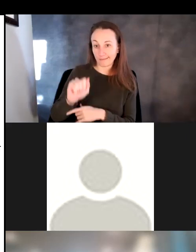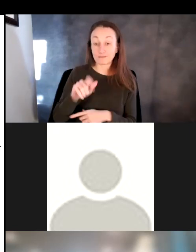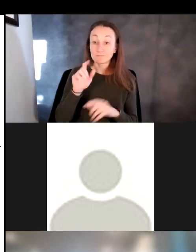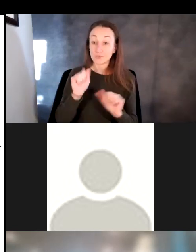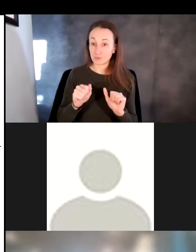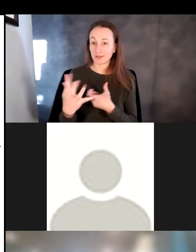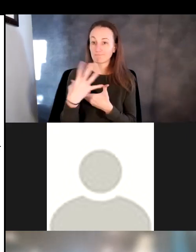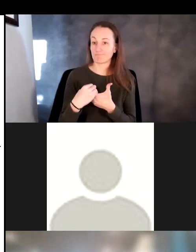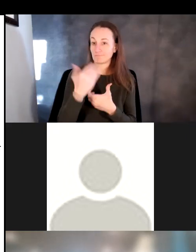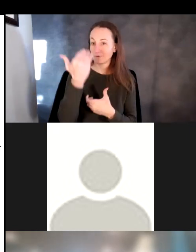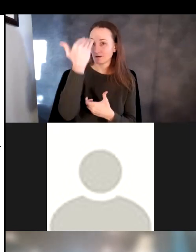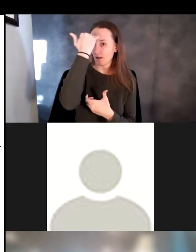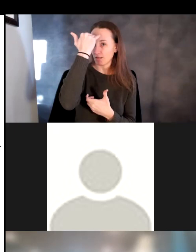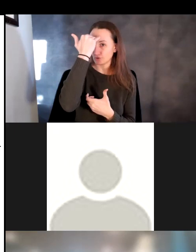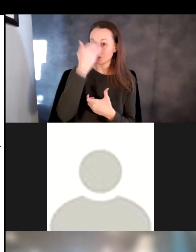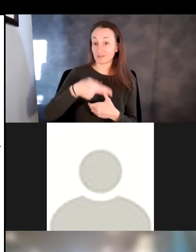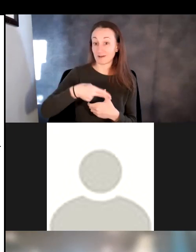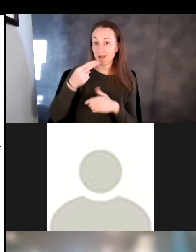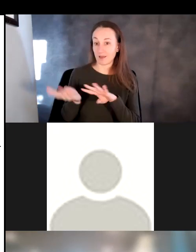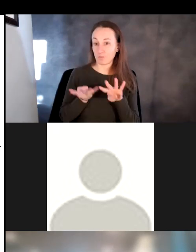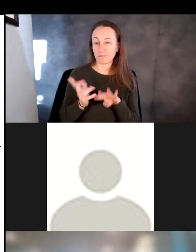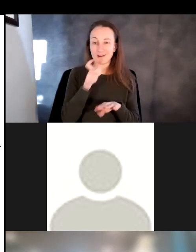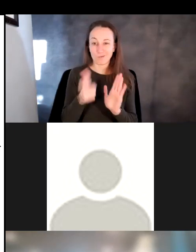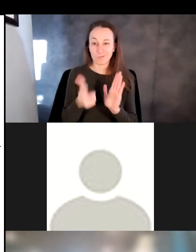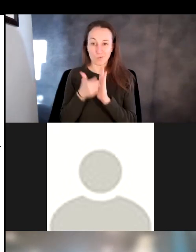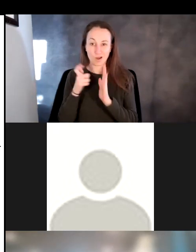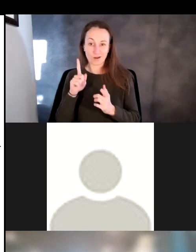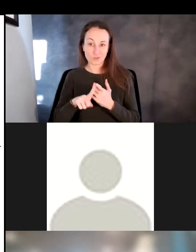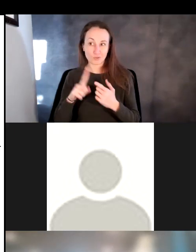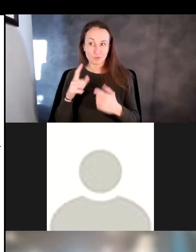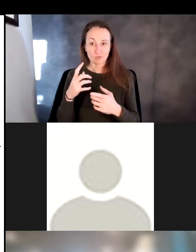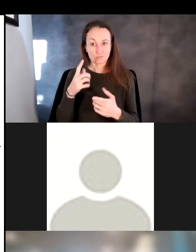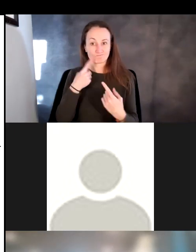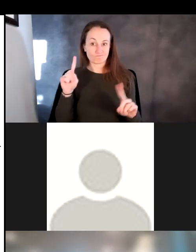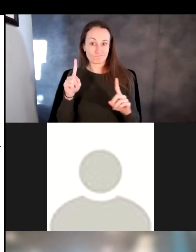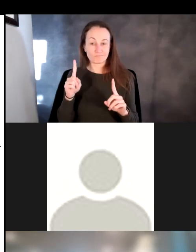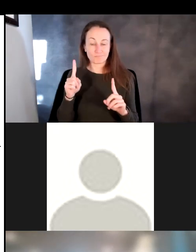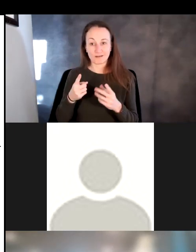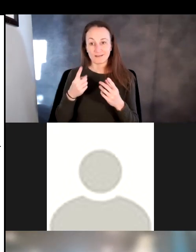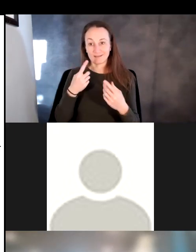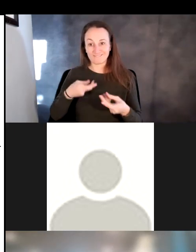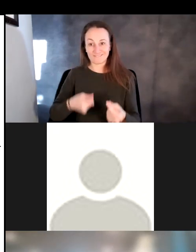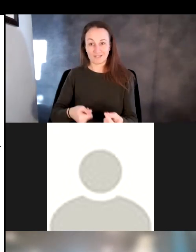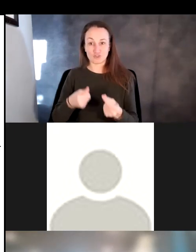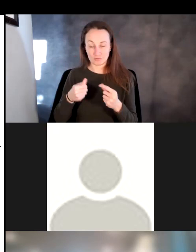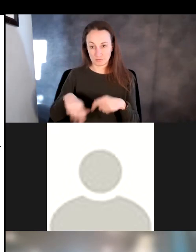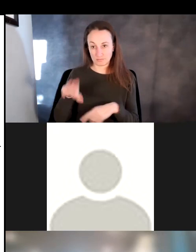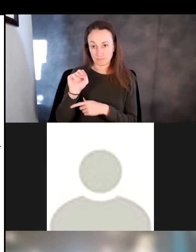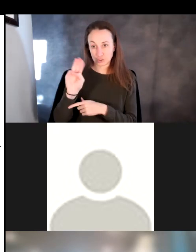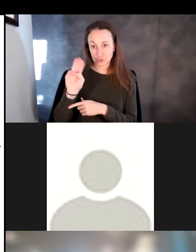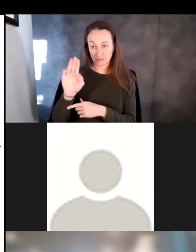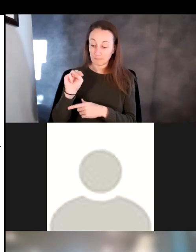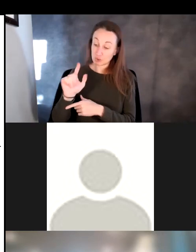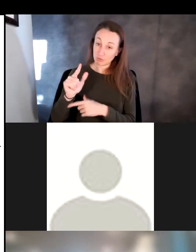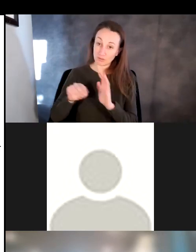knowledge, and that will often improve models, but you don't have to get an efficient machine learning model. And again, screening capacity is limited, so